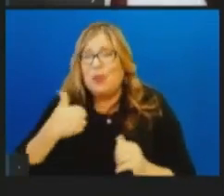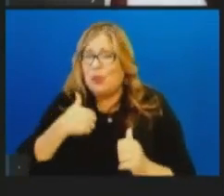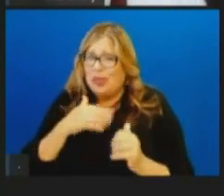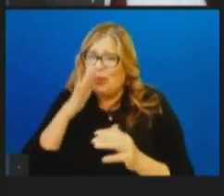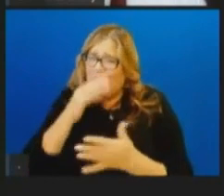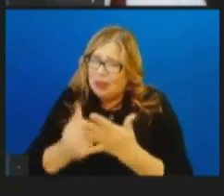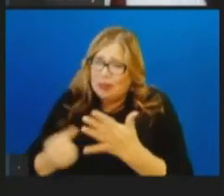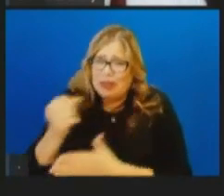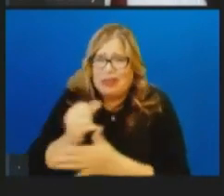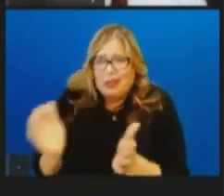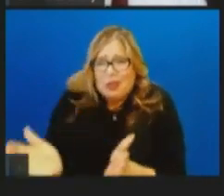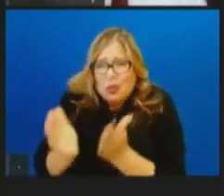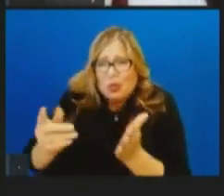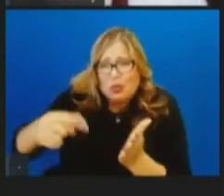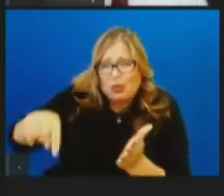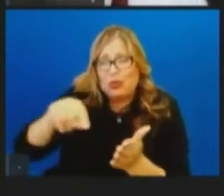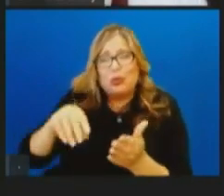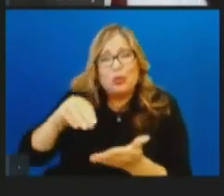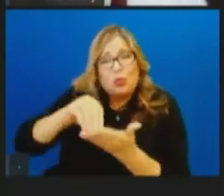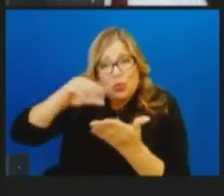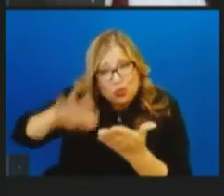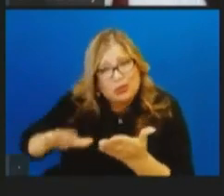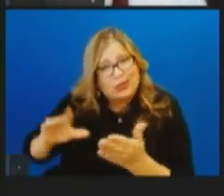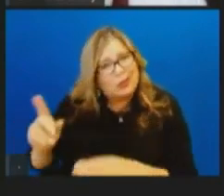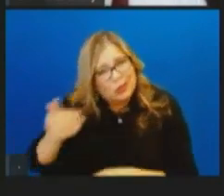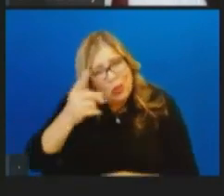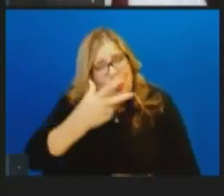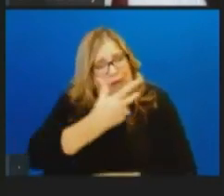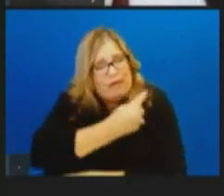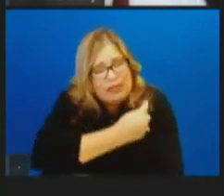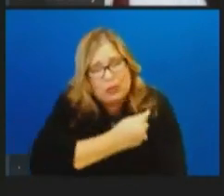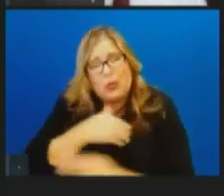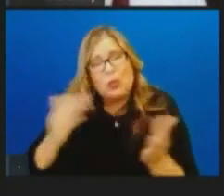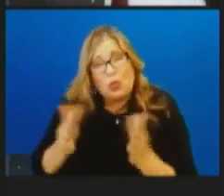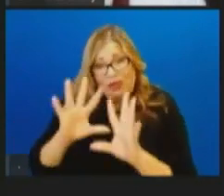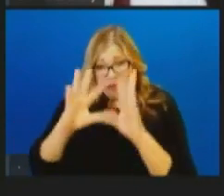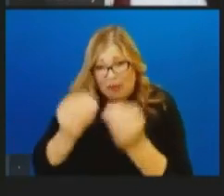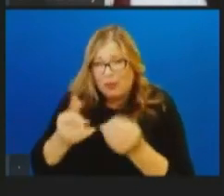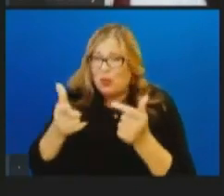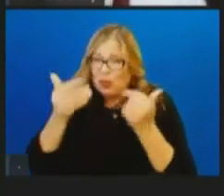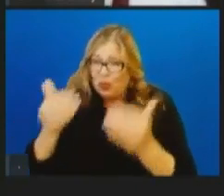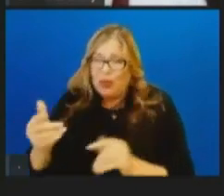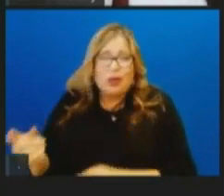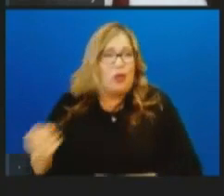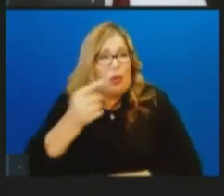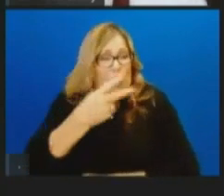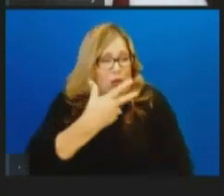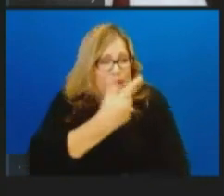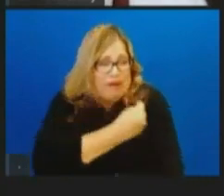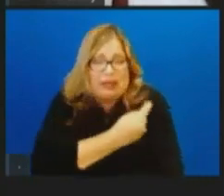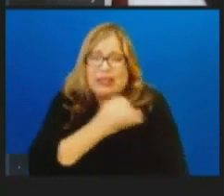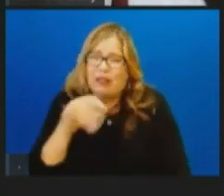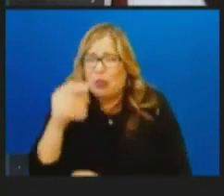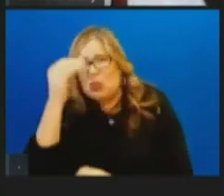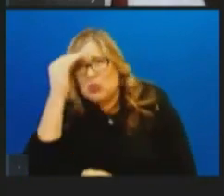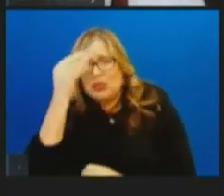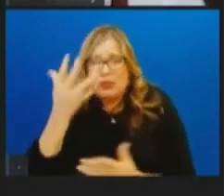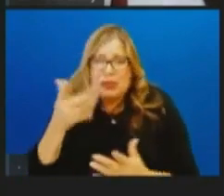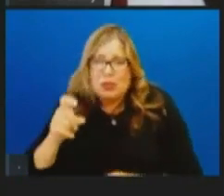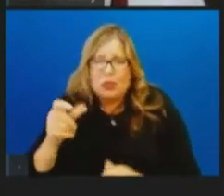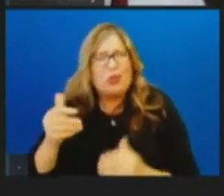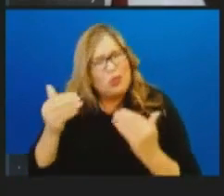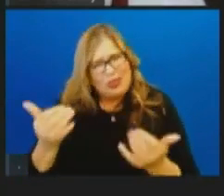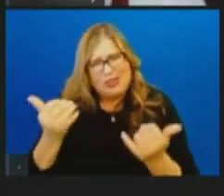as an opportunity to encourage families to go forward and get vaccinated if it's something you've been considering. And then, as I